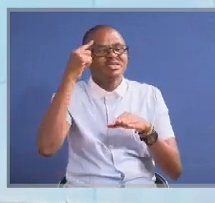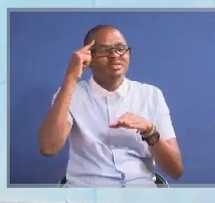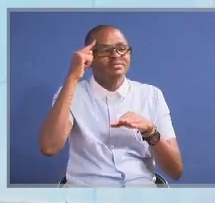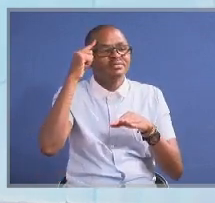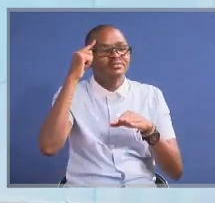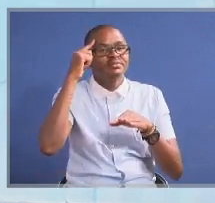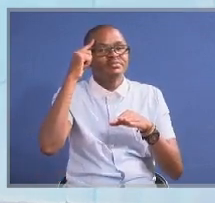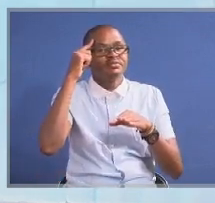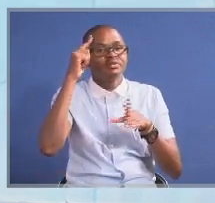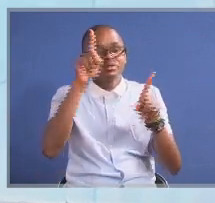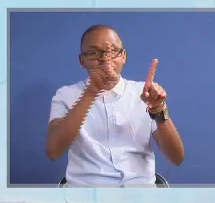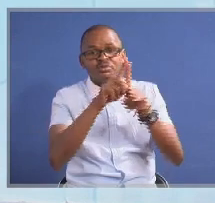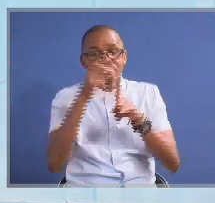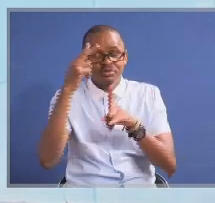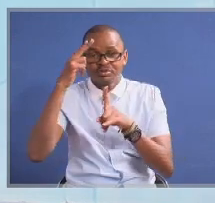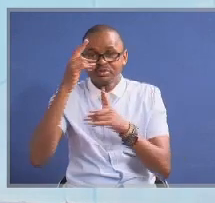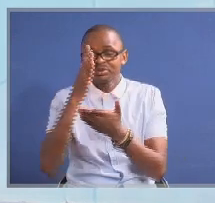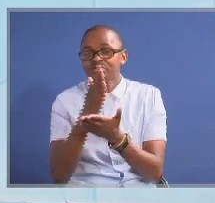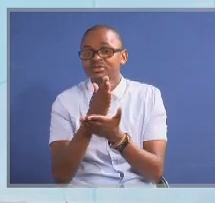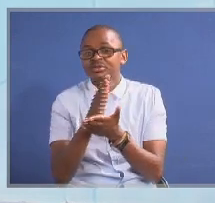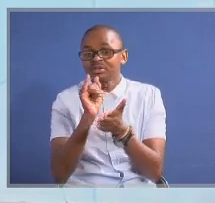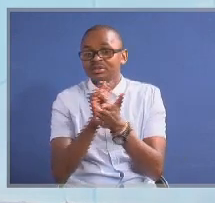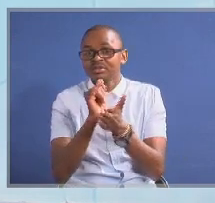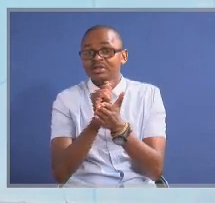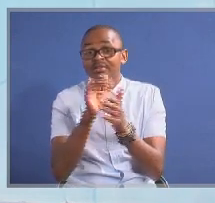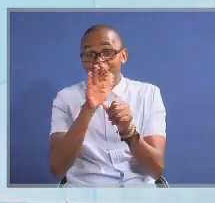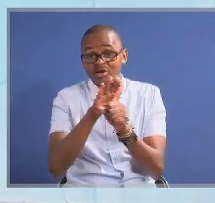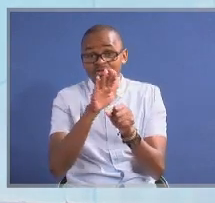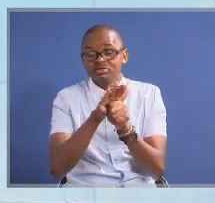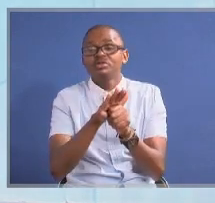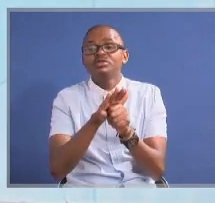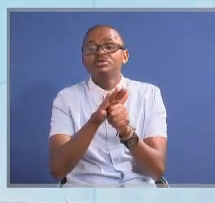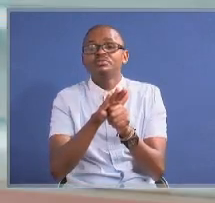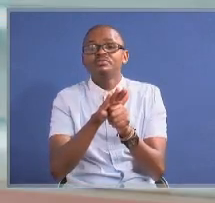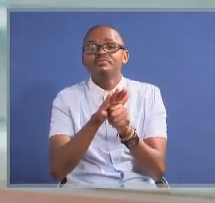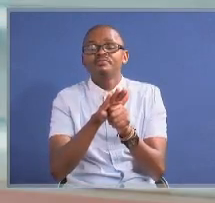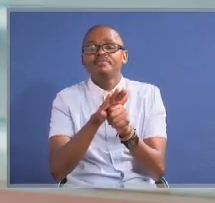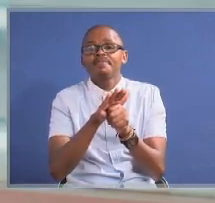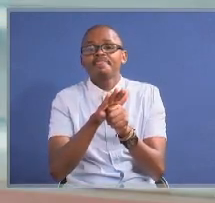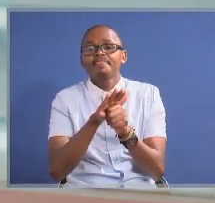know, also looking at the fact that, you know, the amount of,